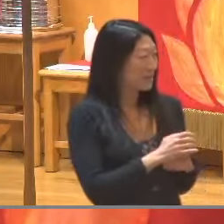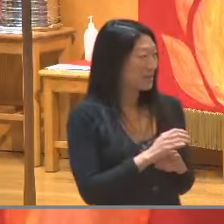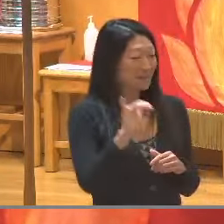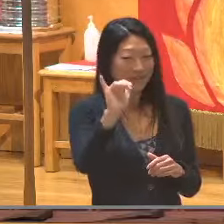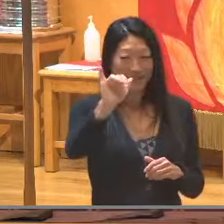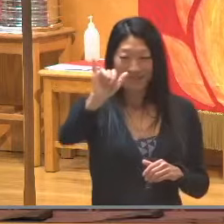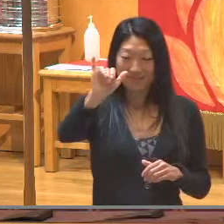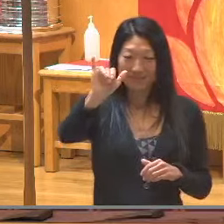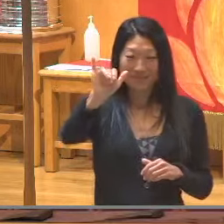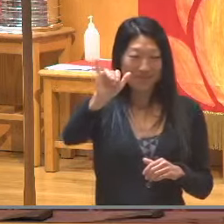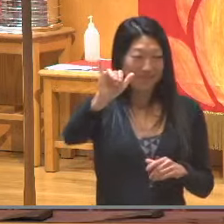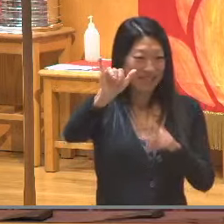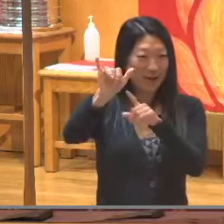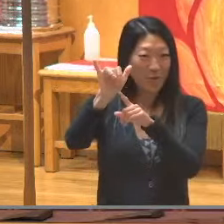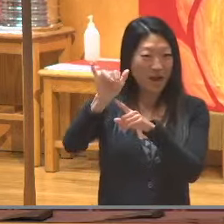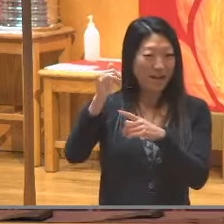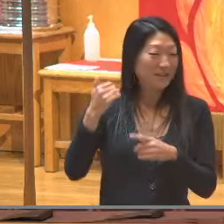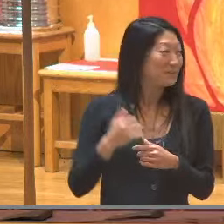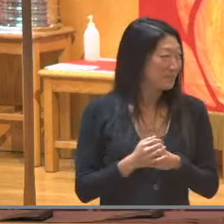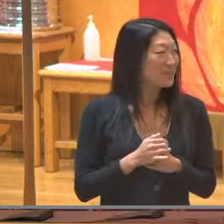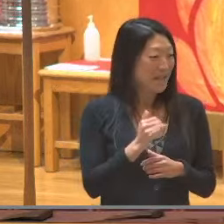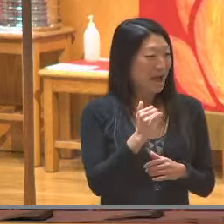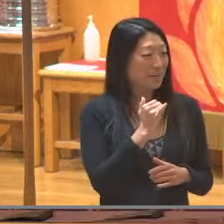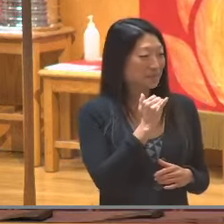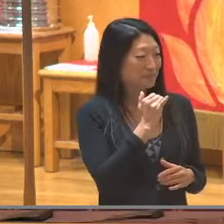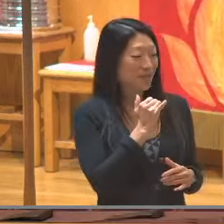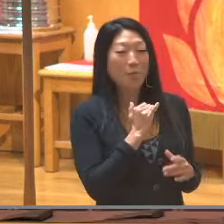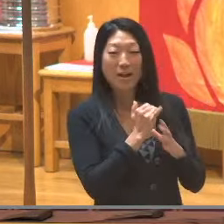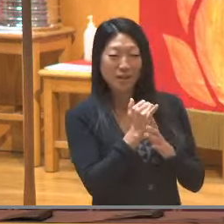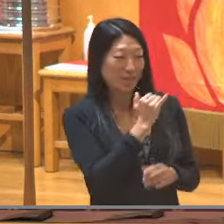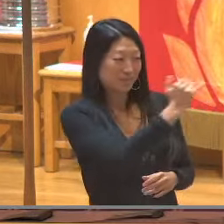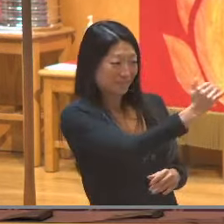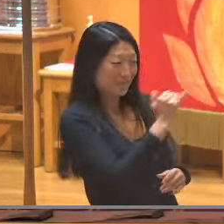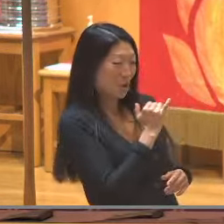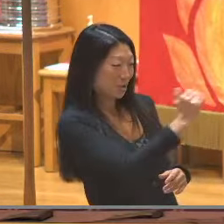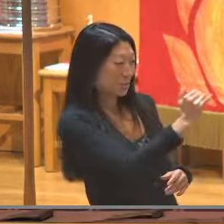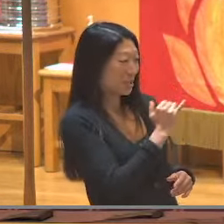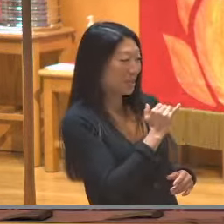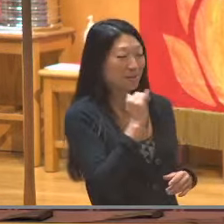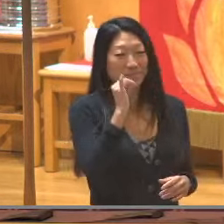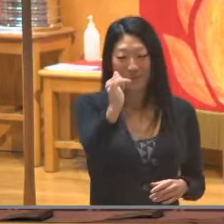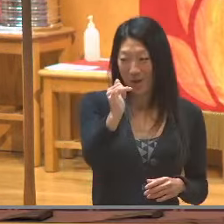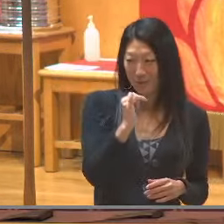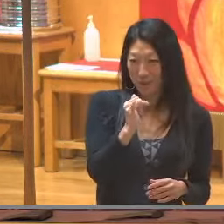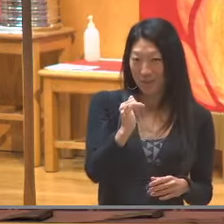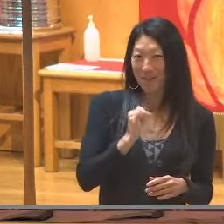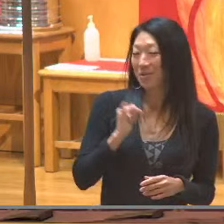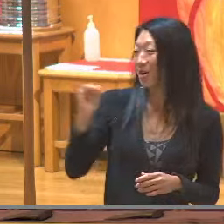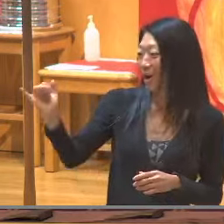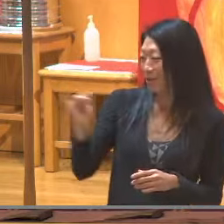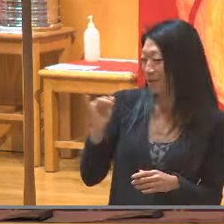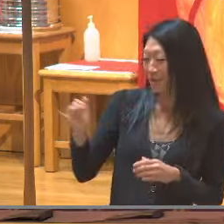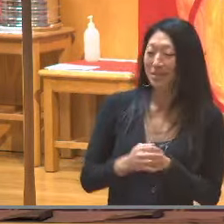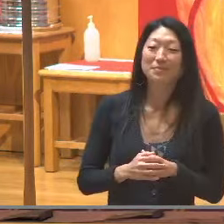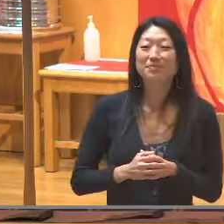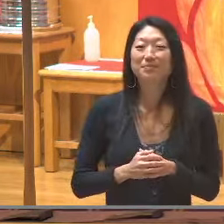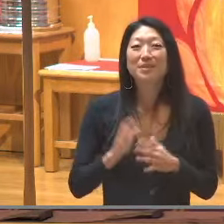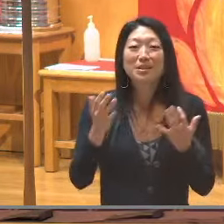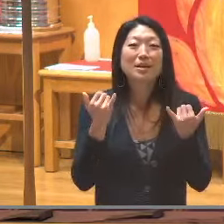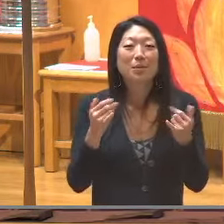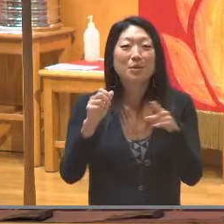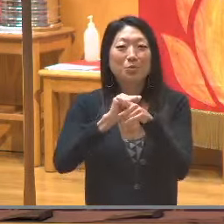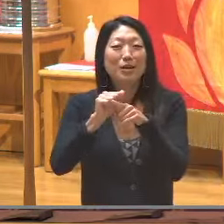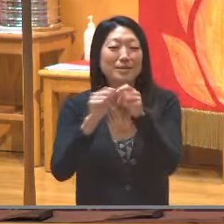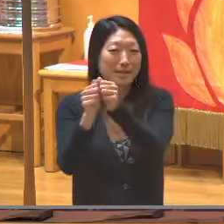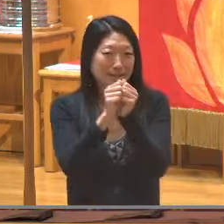So this is like Y in ASL, and we go like this. "And also with you." So let's practice that all